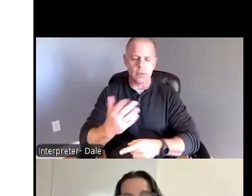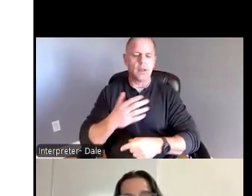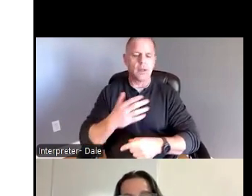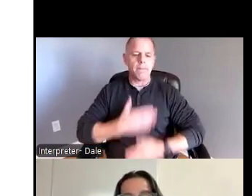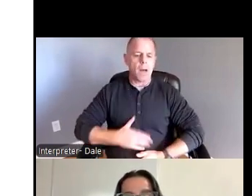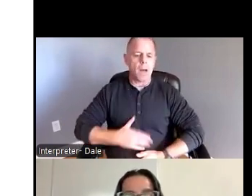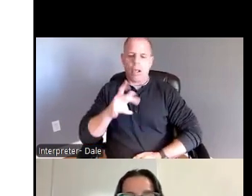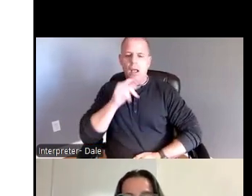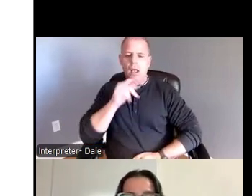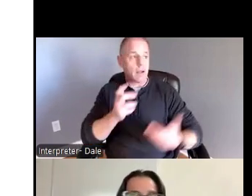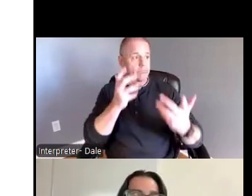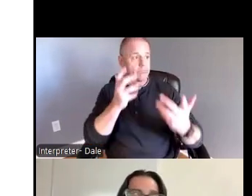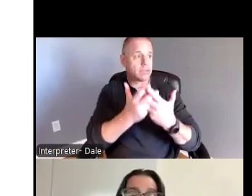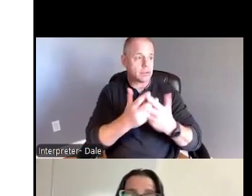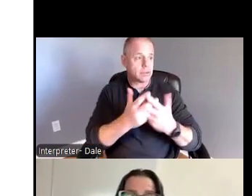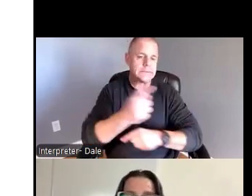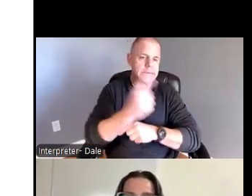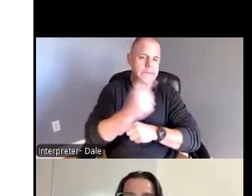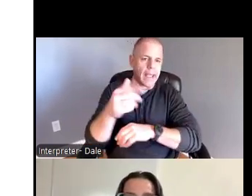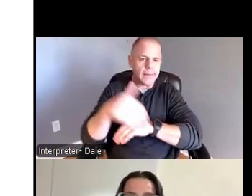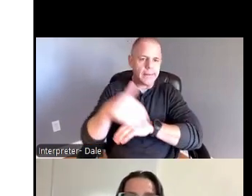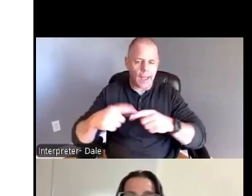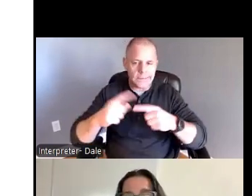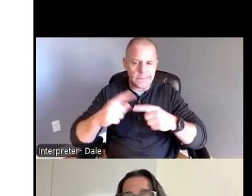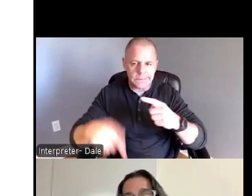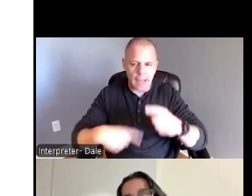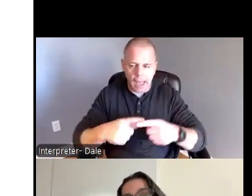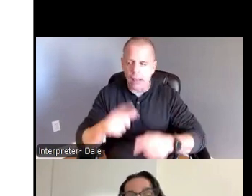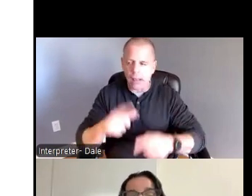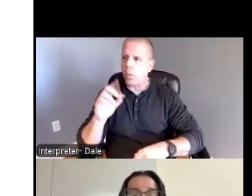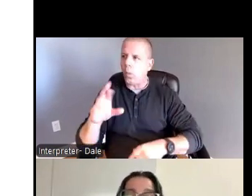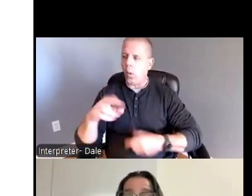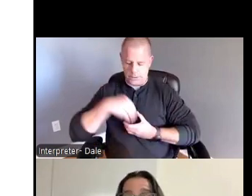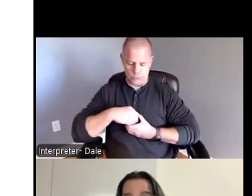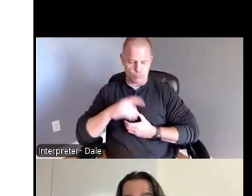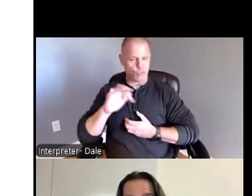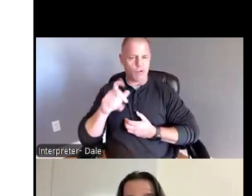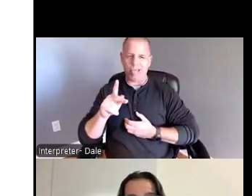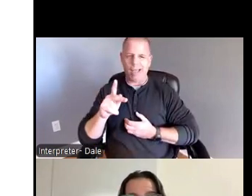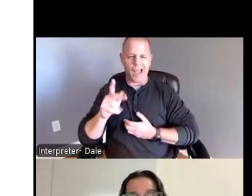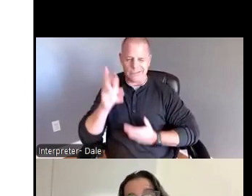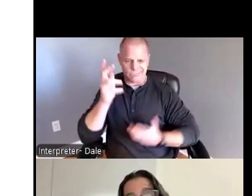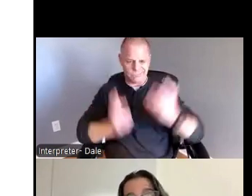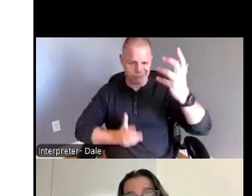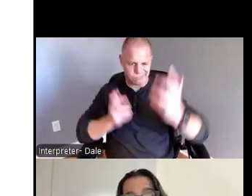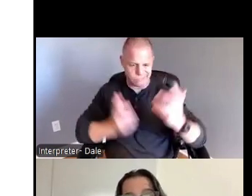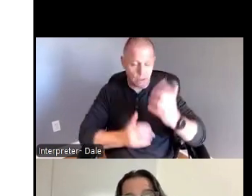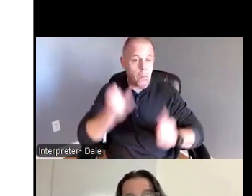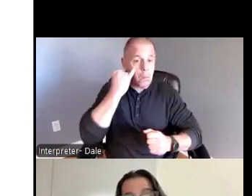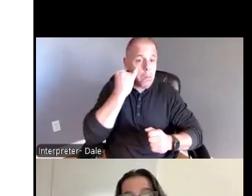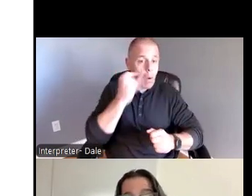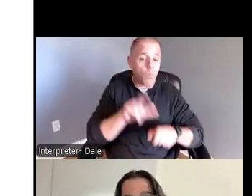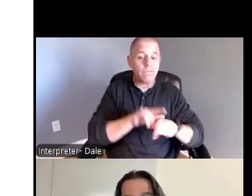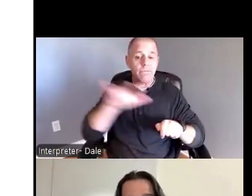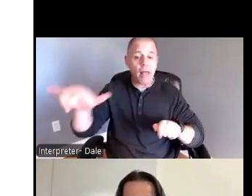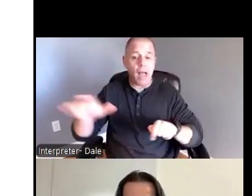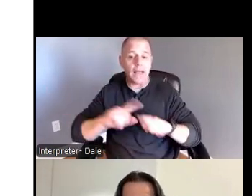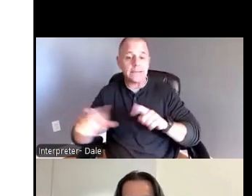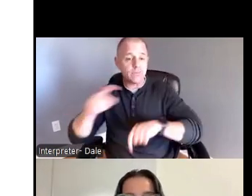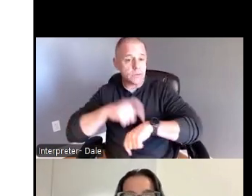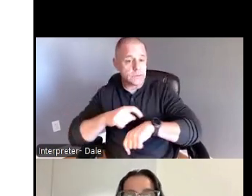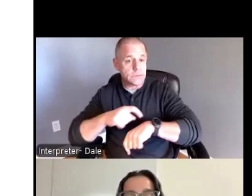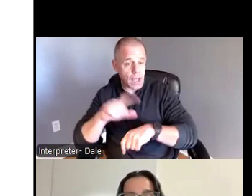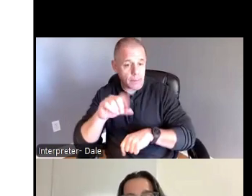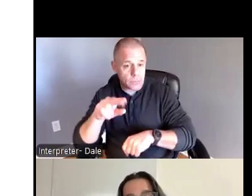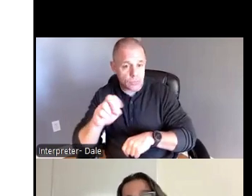and night cycle, or our internal clocks, they're working in the different time zones, or they're not working in harmony between